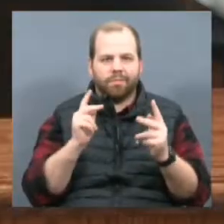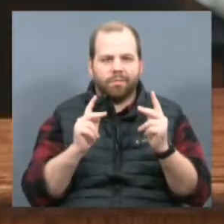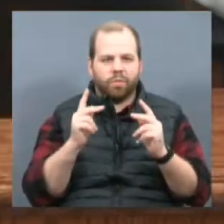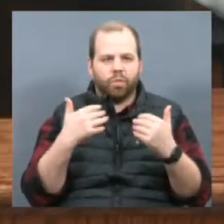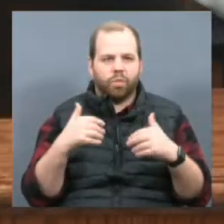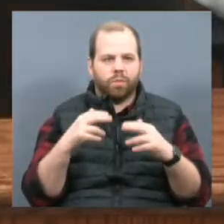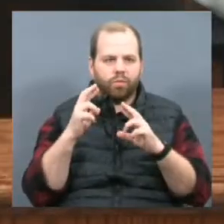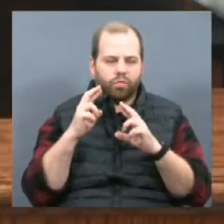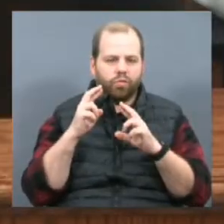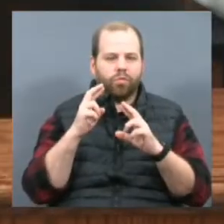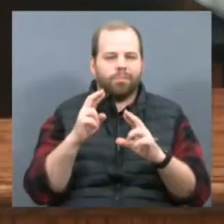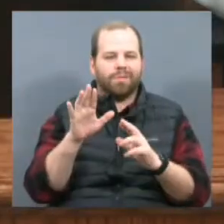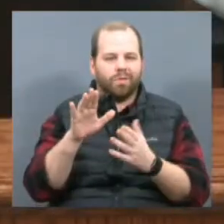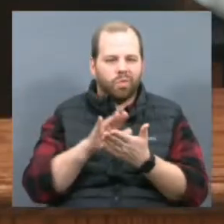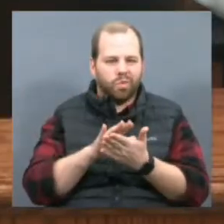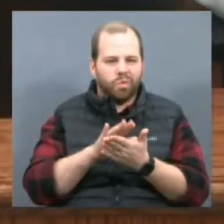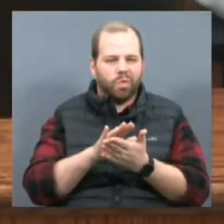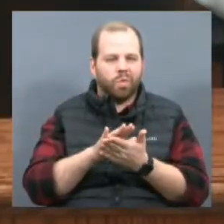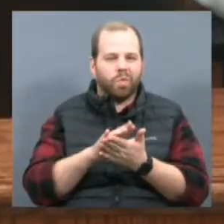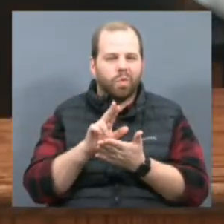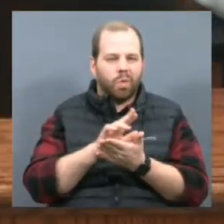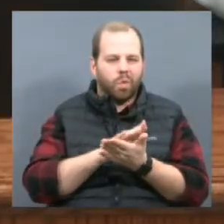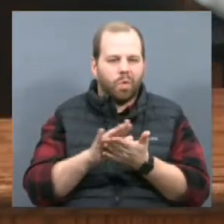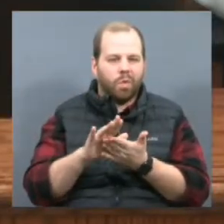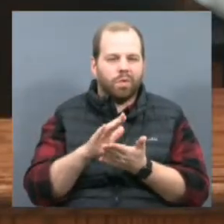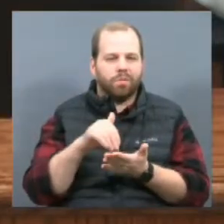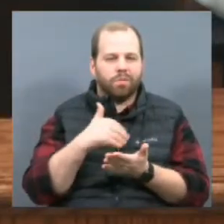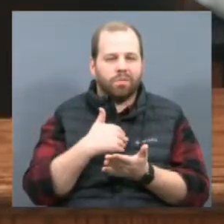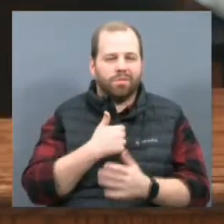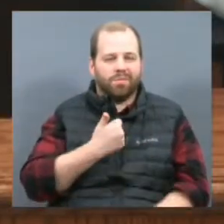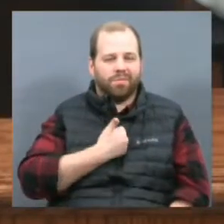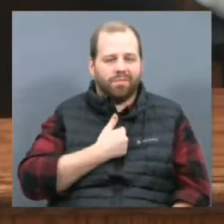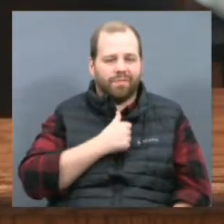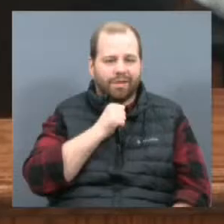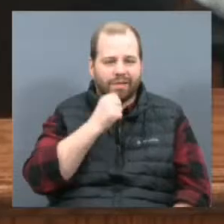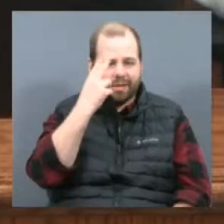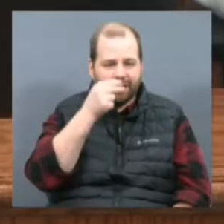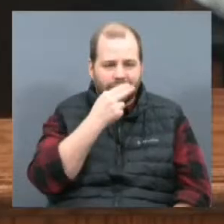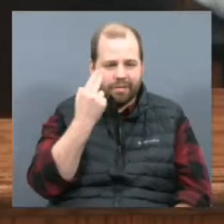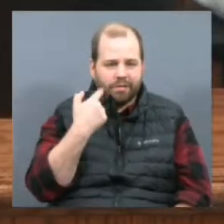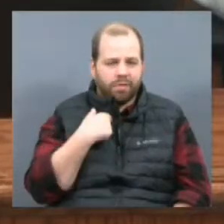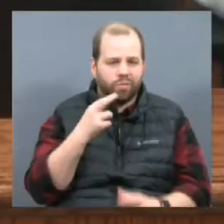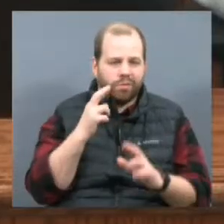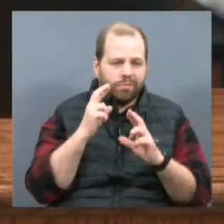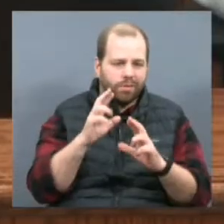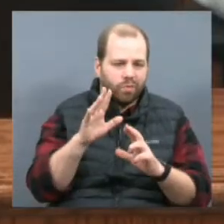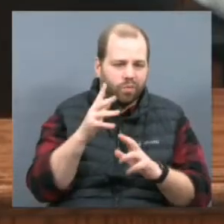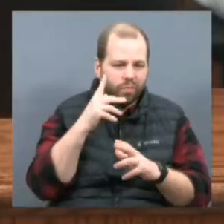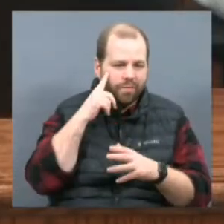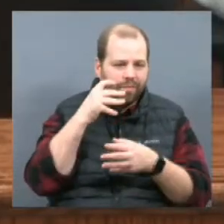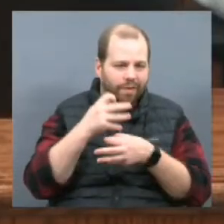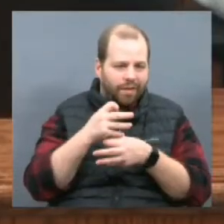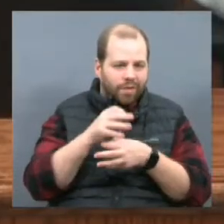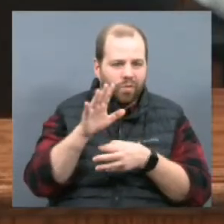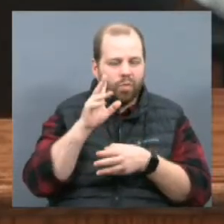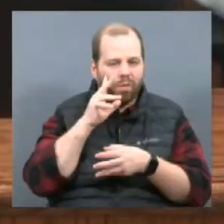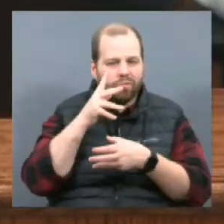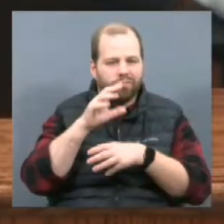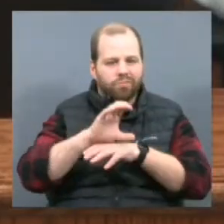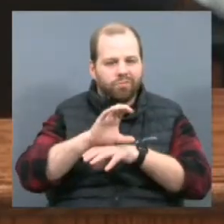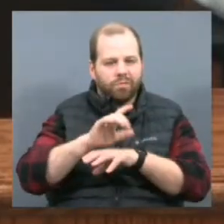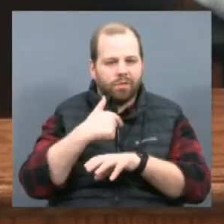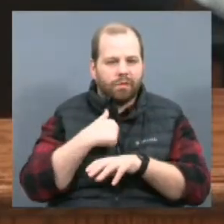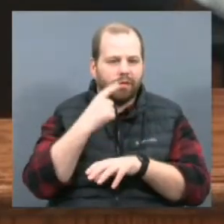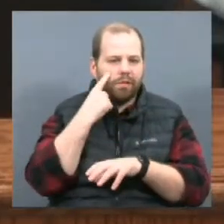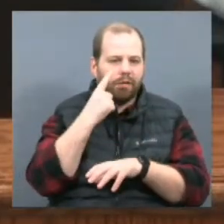respect Holy Souls. And although not a Catholic myself, I respect the faith in the church. And I think it's a great service